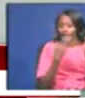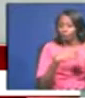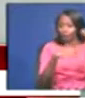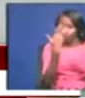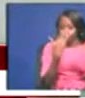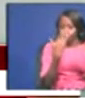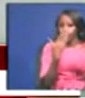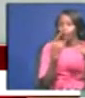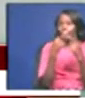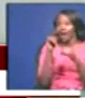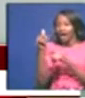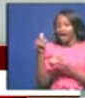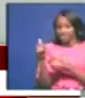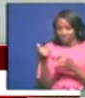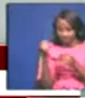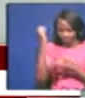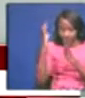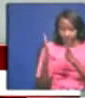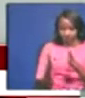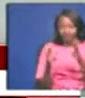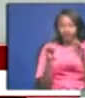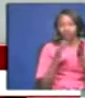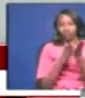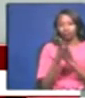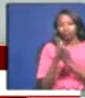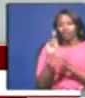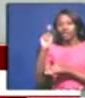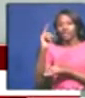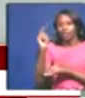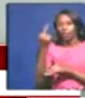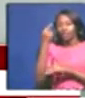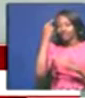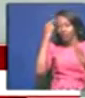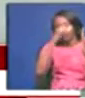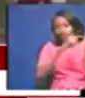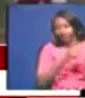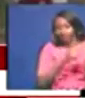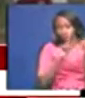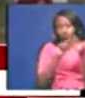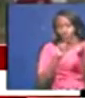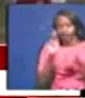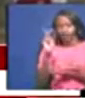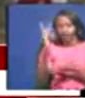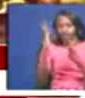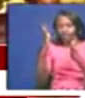says is set to oversee the delivery of Kenya Kwanza manifesto to Kenyans.